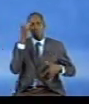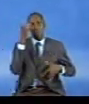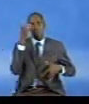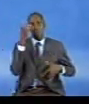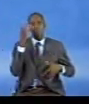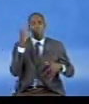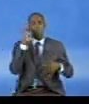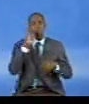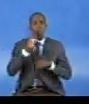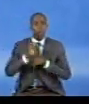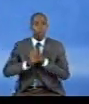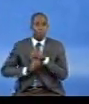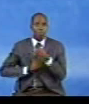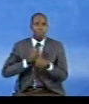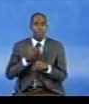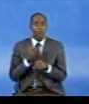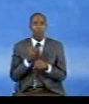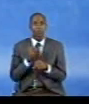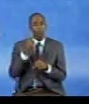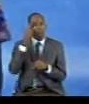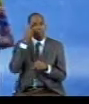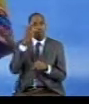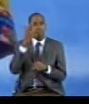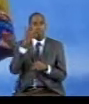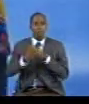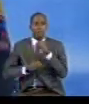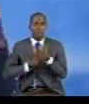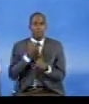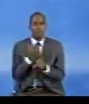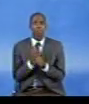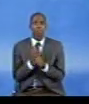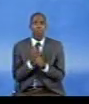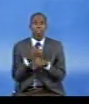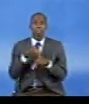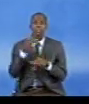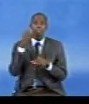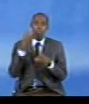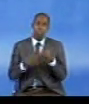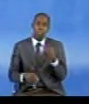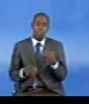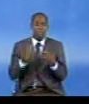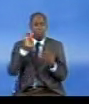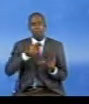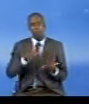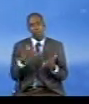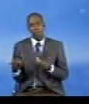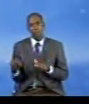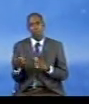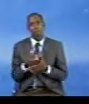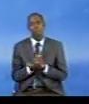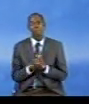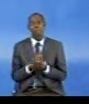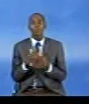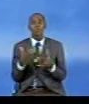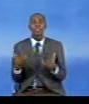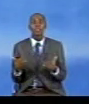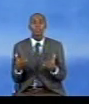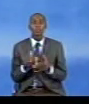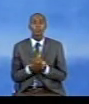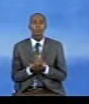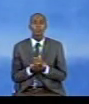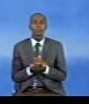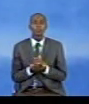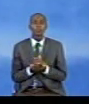for 7 years. Finally, they killed him. Now,